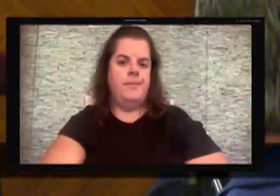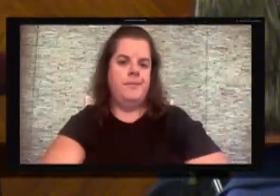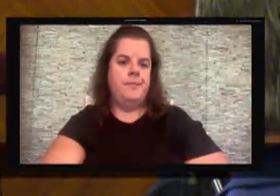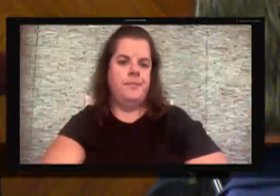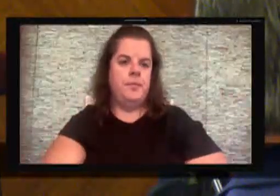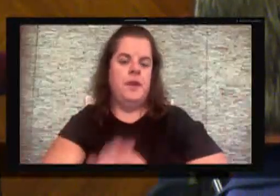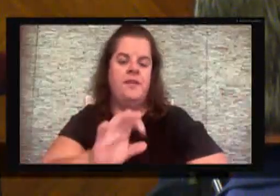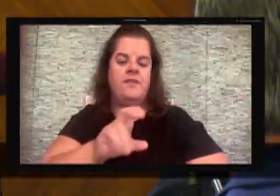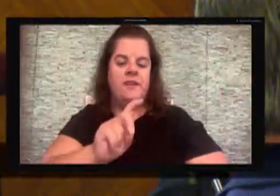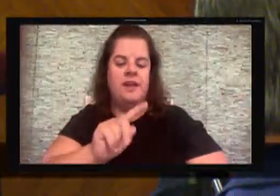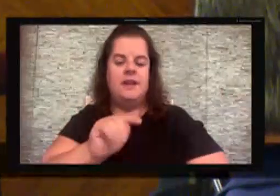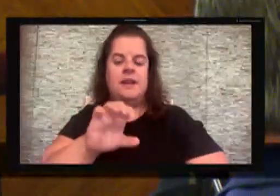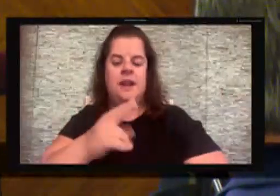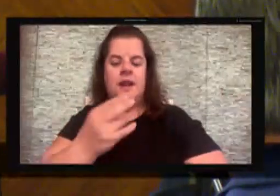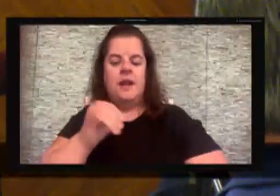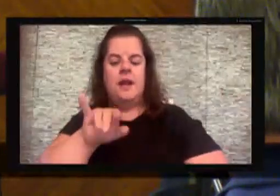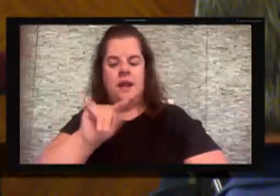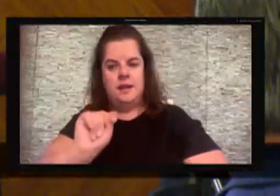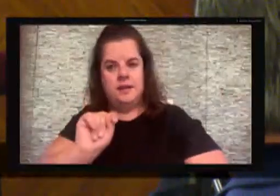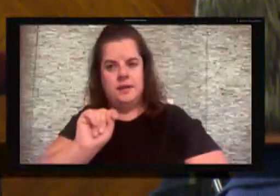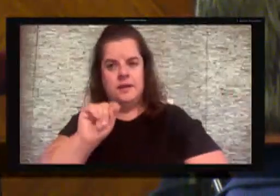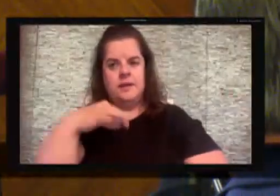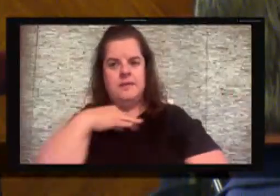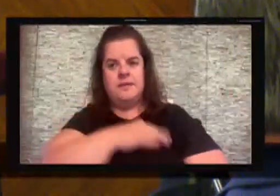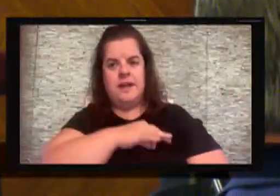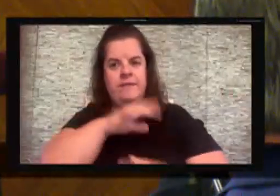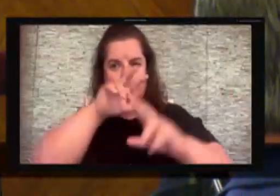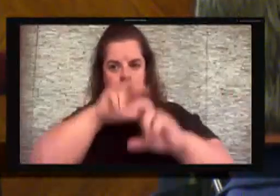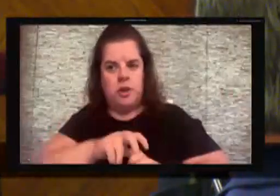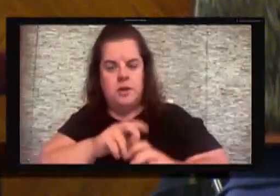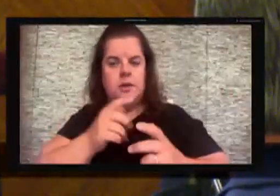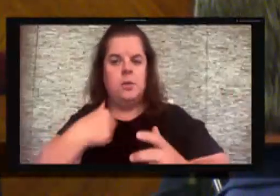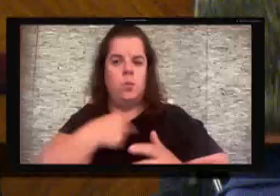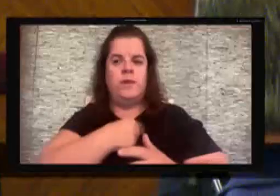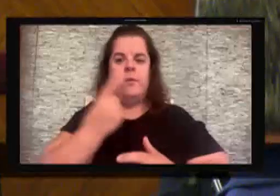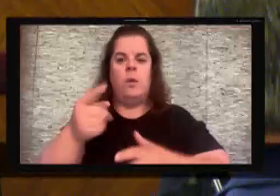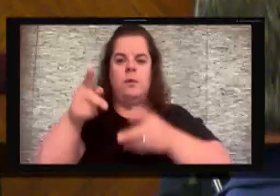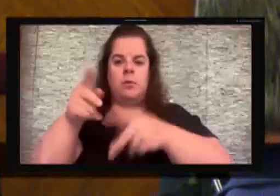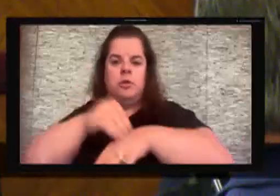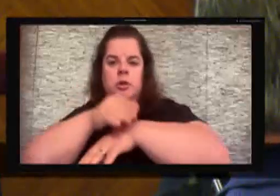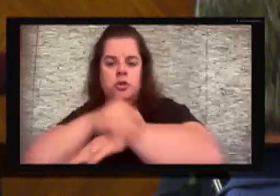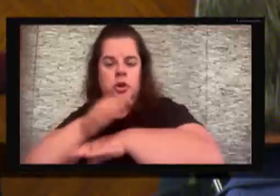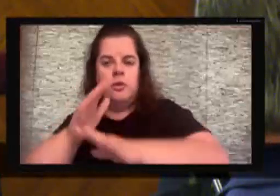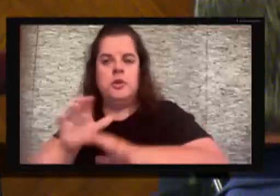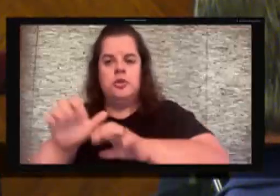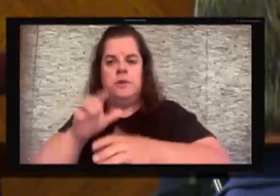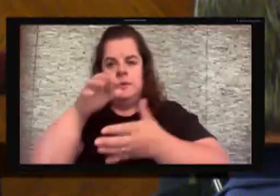FedTech IT staffing utilization study. We have a consultant doing a study on